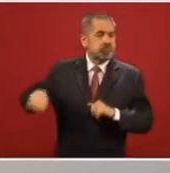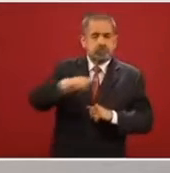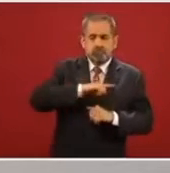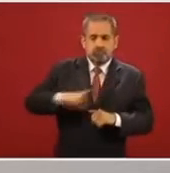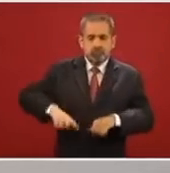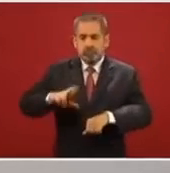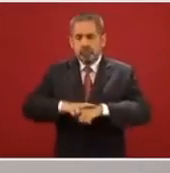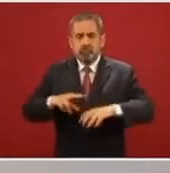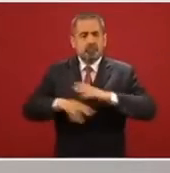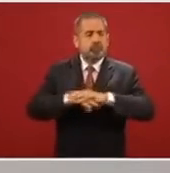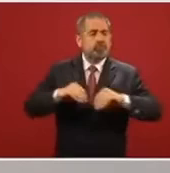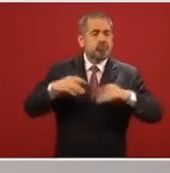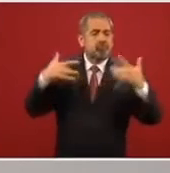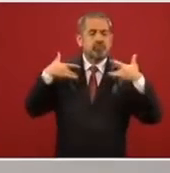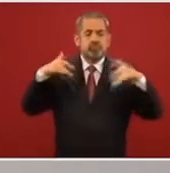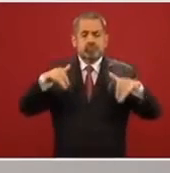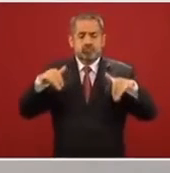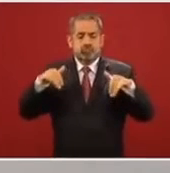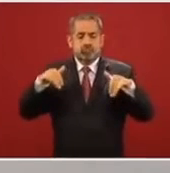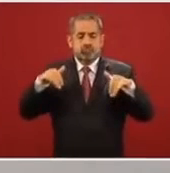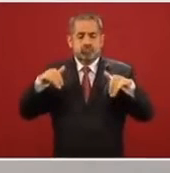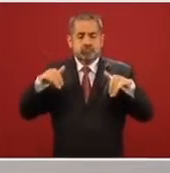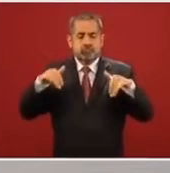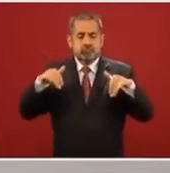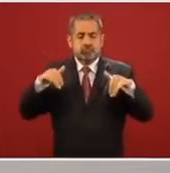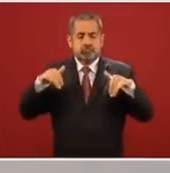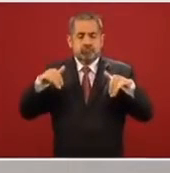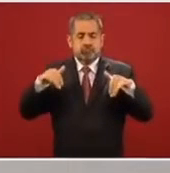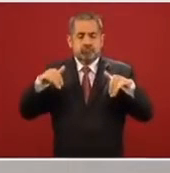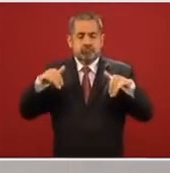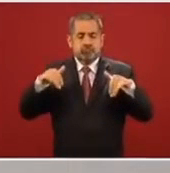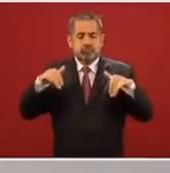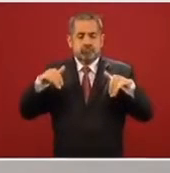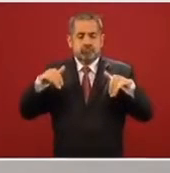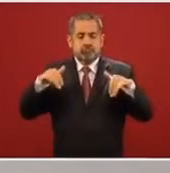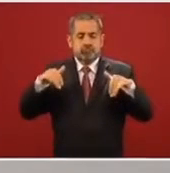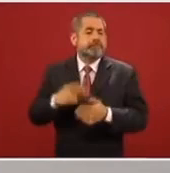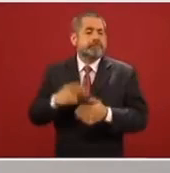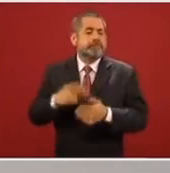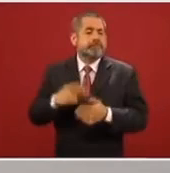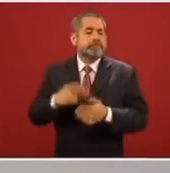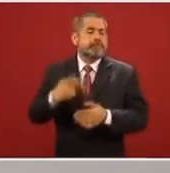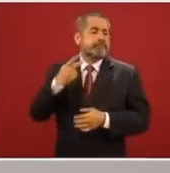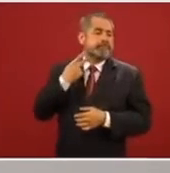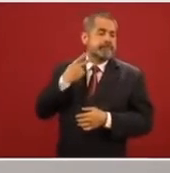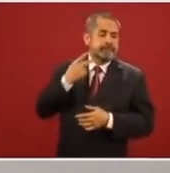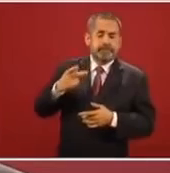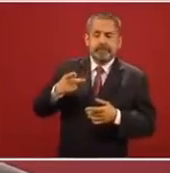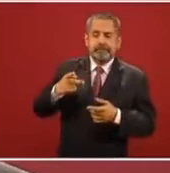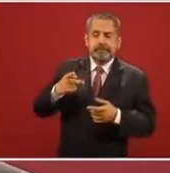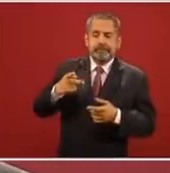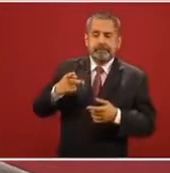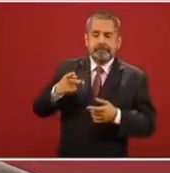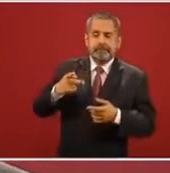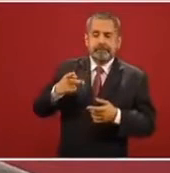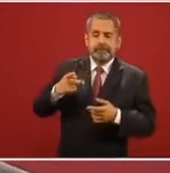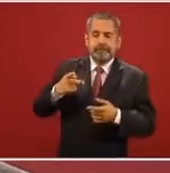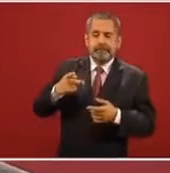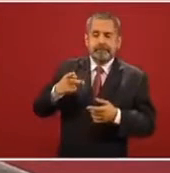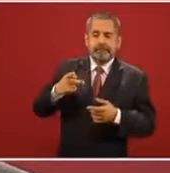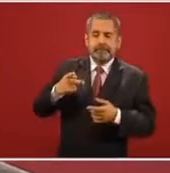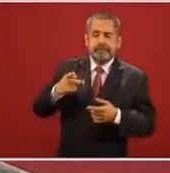politics. Es decir, gobernadores, That is to say, governors las dos gobernadoras, and